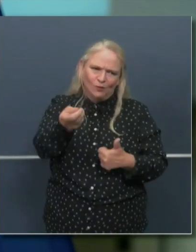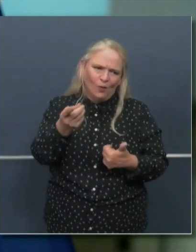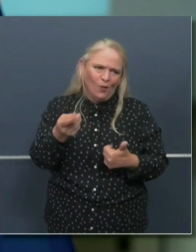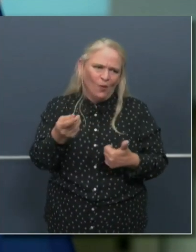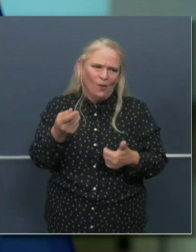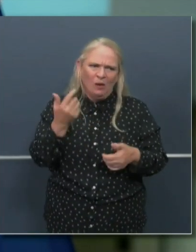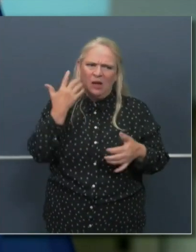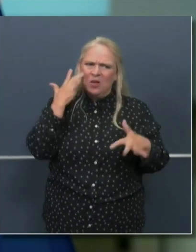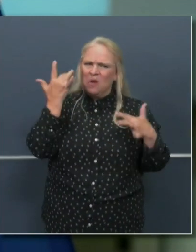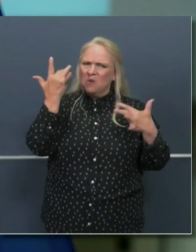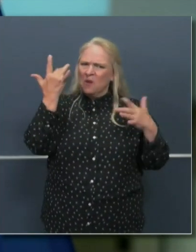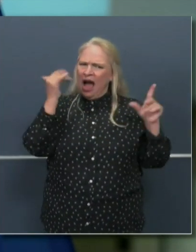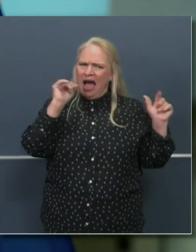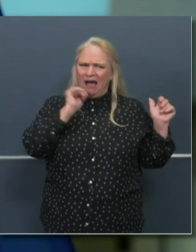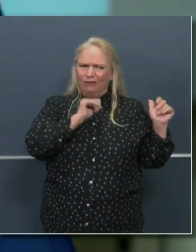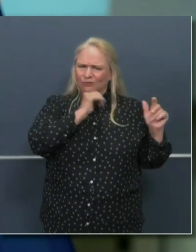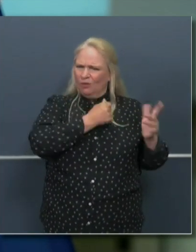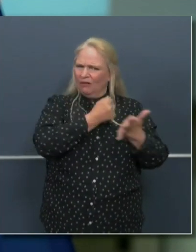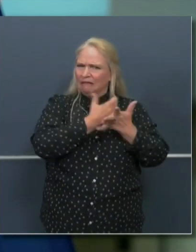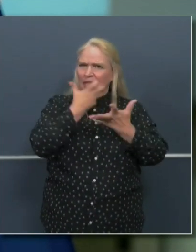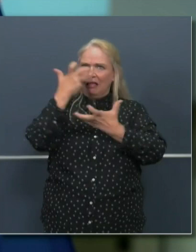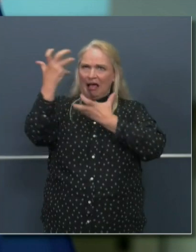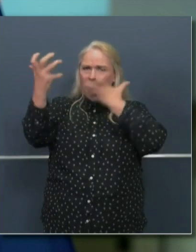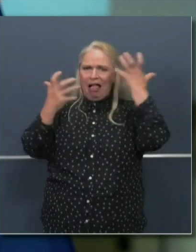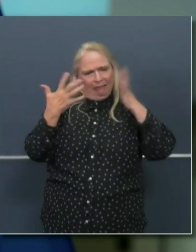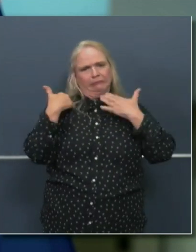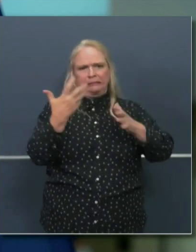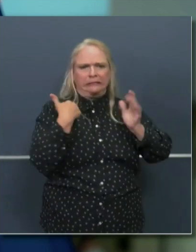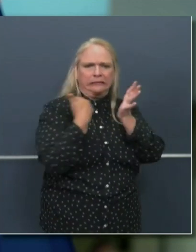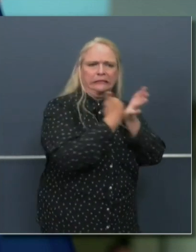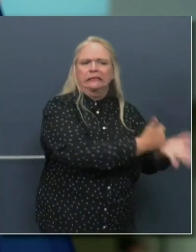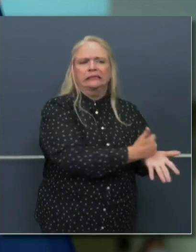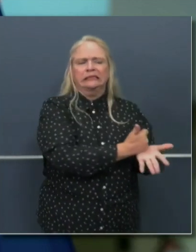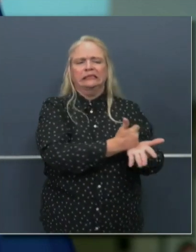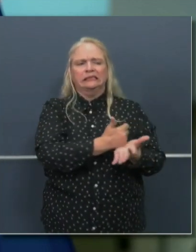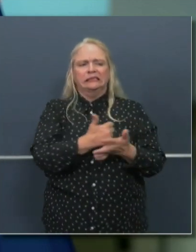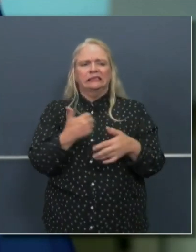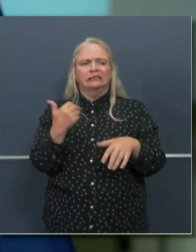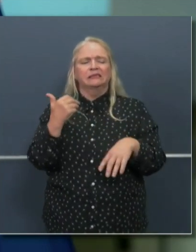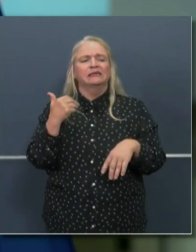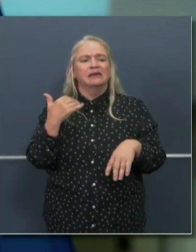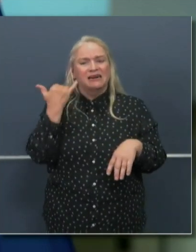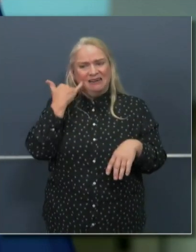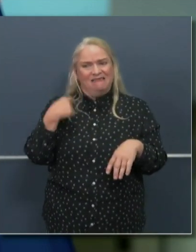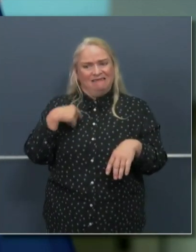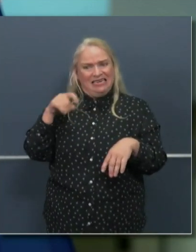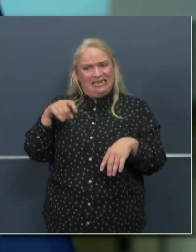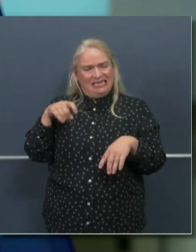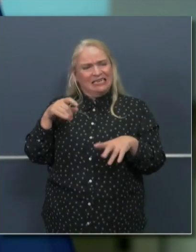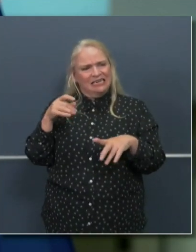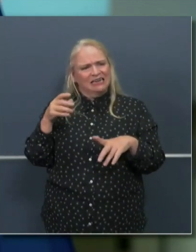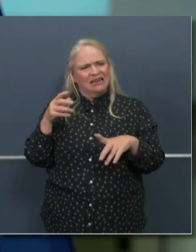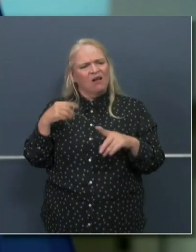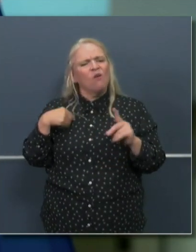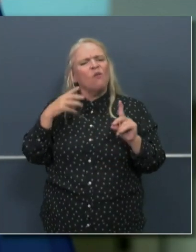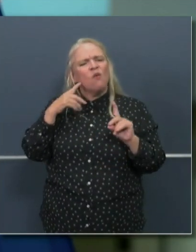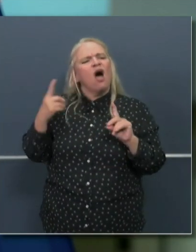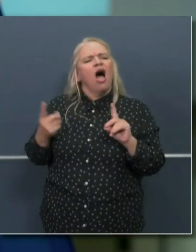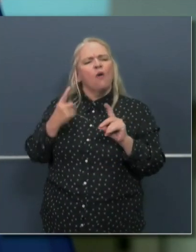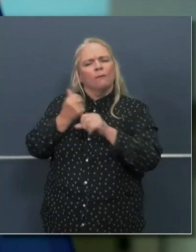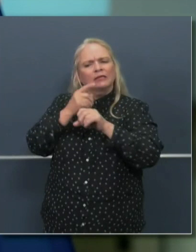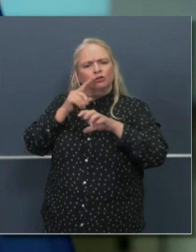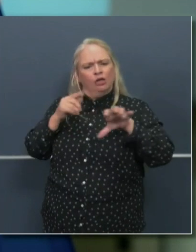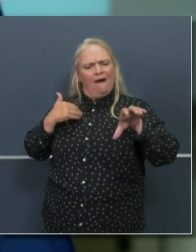and Washington, and we're looking to do more as necessary. But we must always, in the threshold in terms of